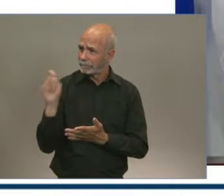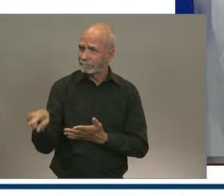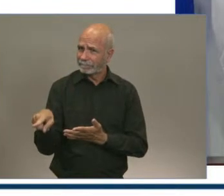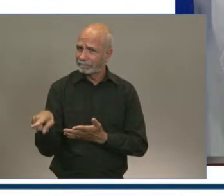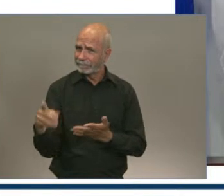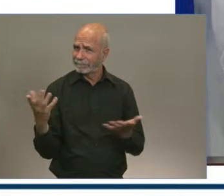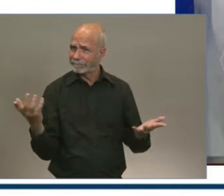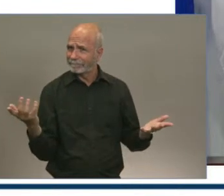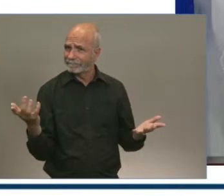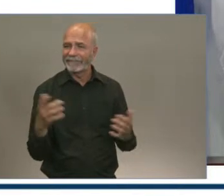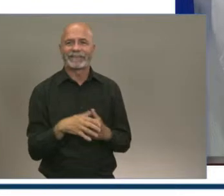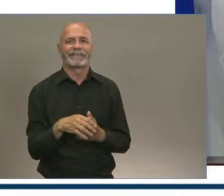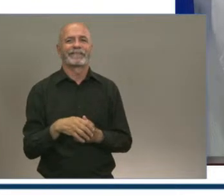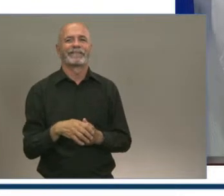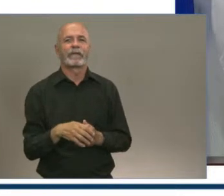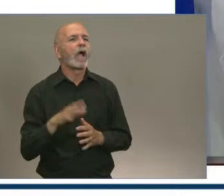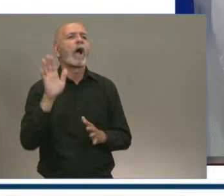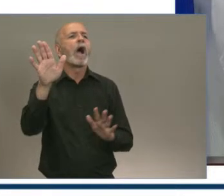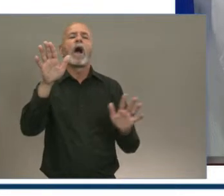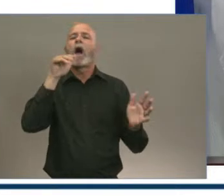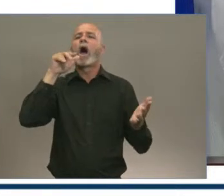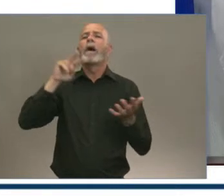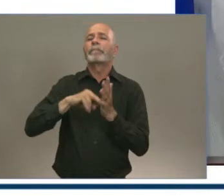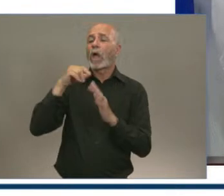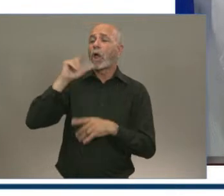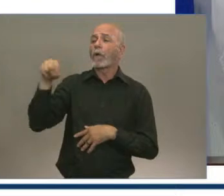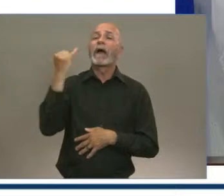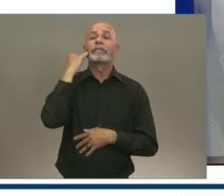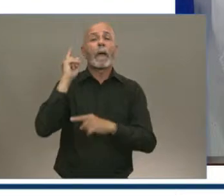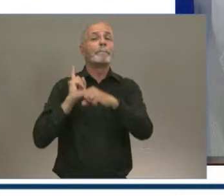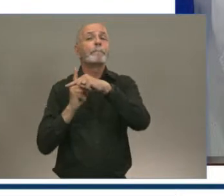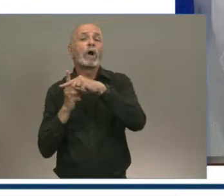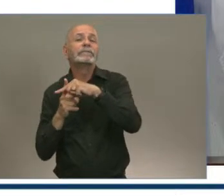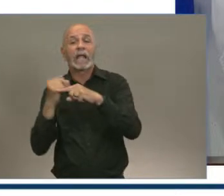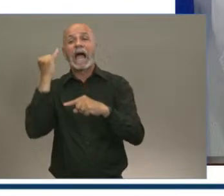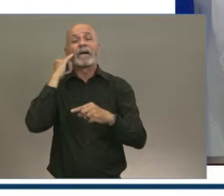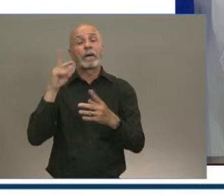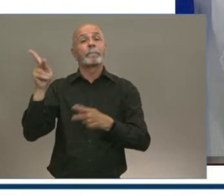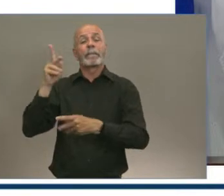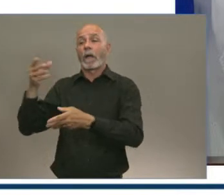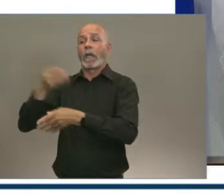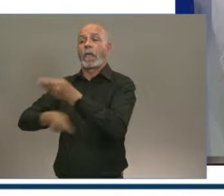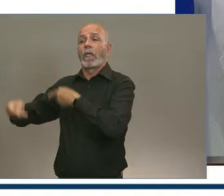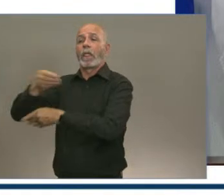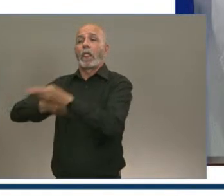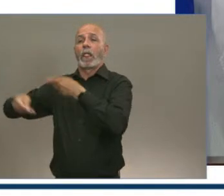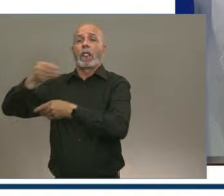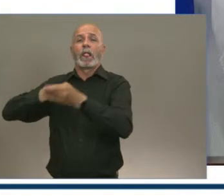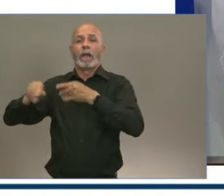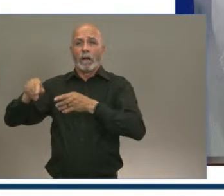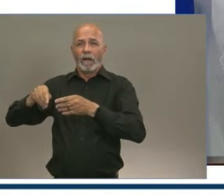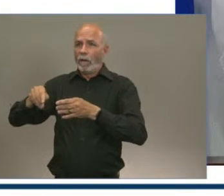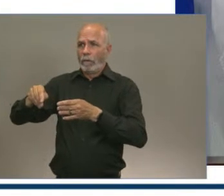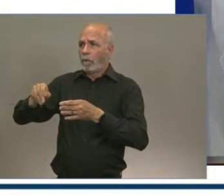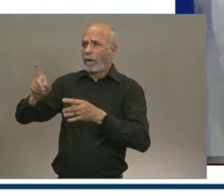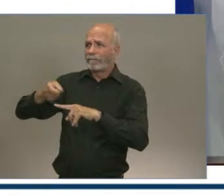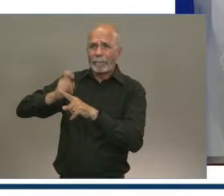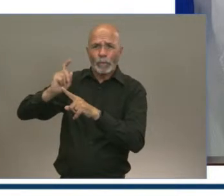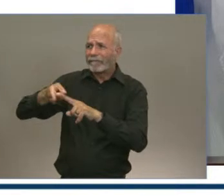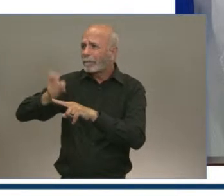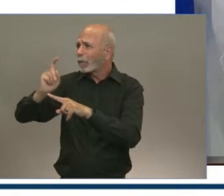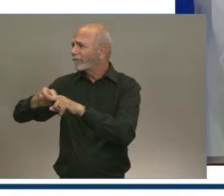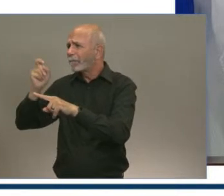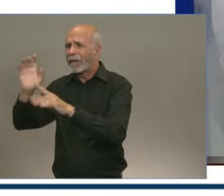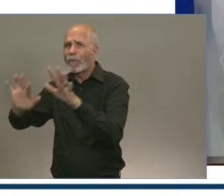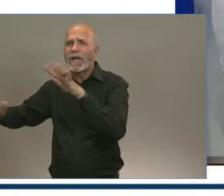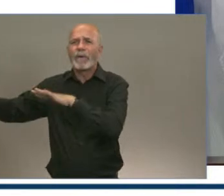the case number that's reported, it's the close contacts. If we have all of our cases, for example, with unknown sources, that would be very concerning. So it's